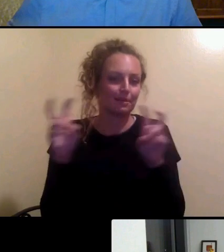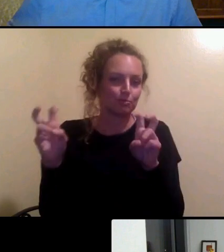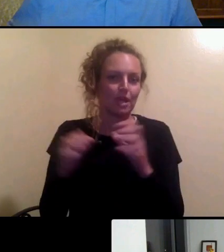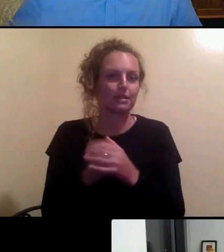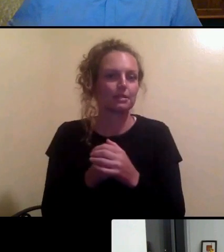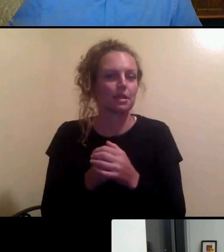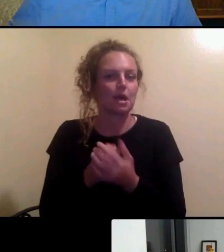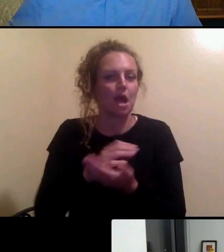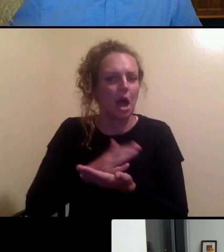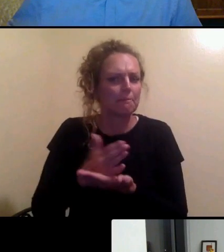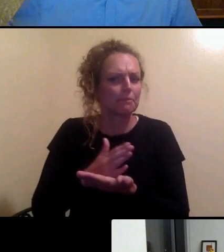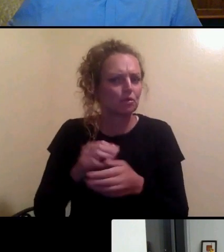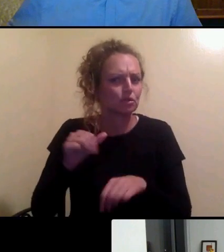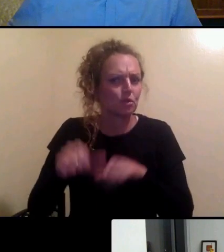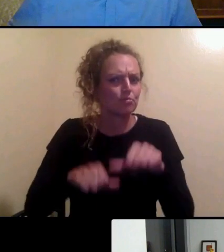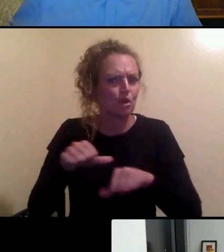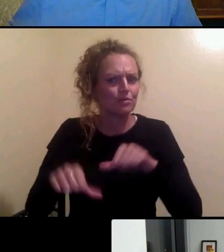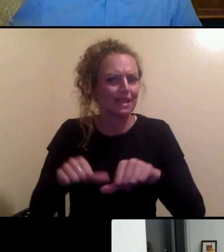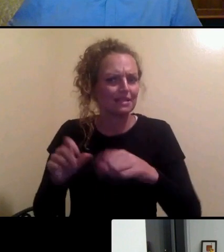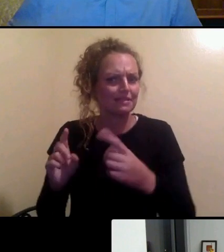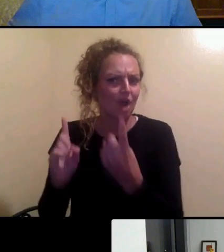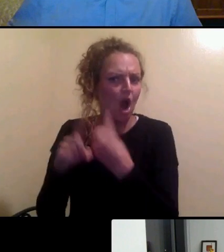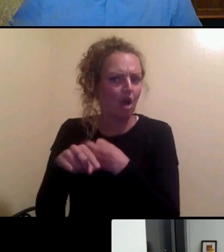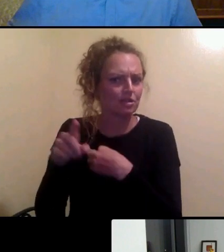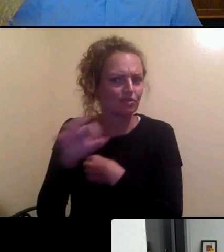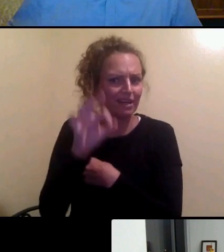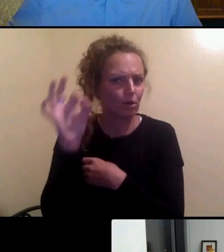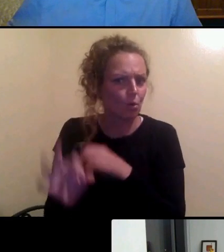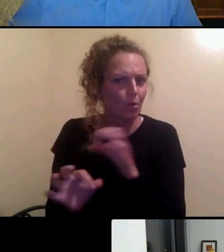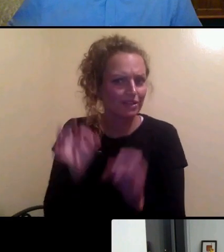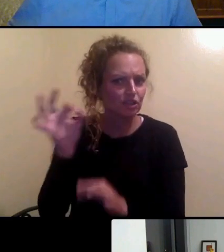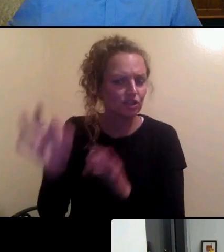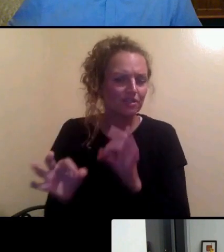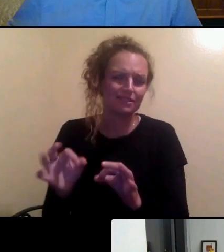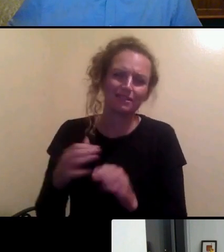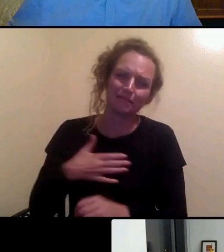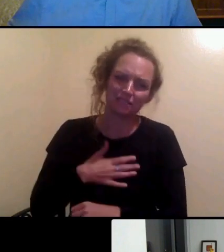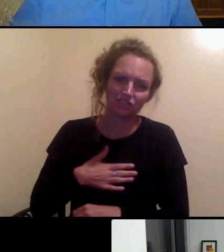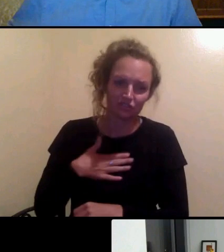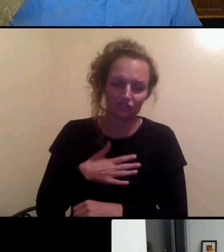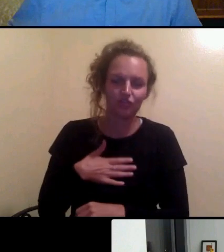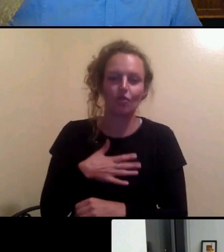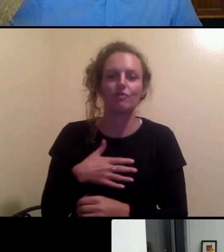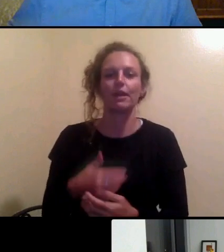is to answer them. I apologize to the people that have asked them.